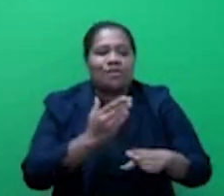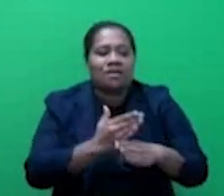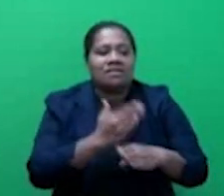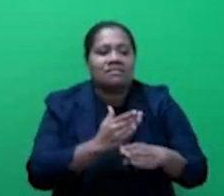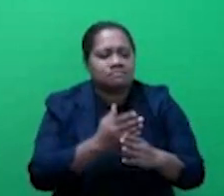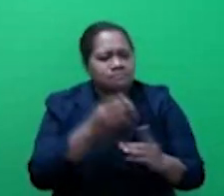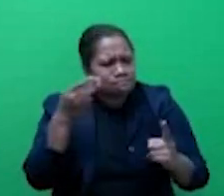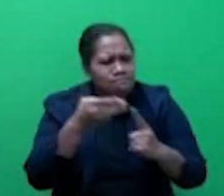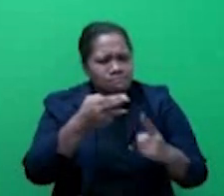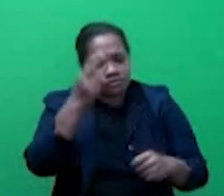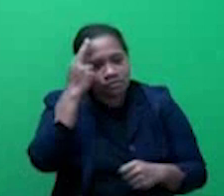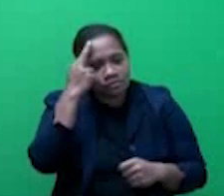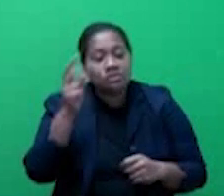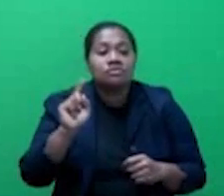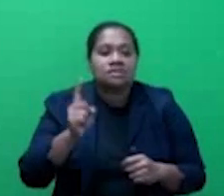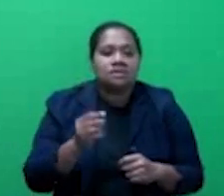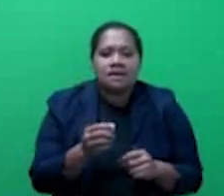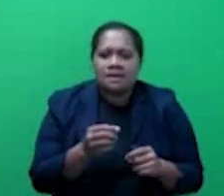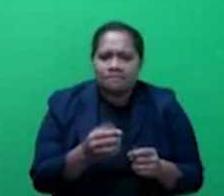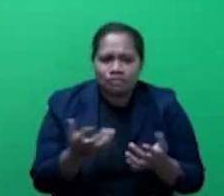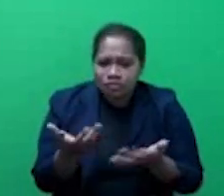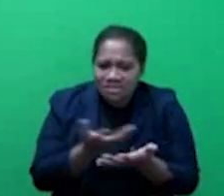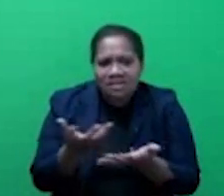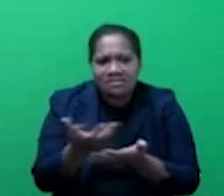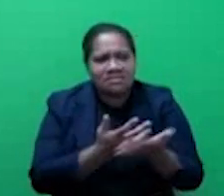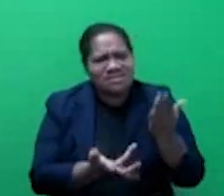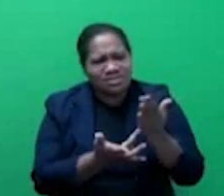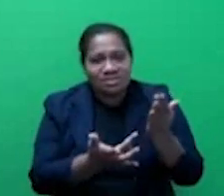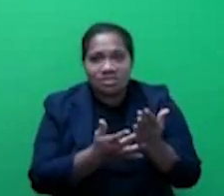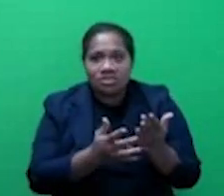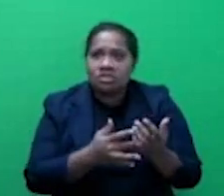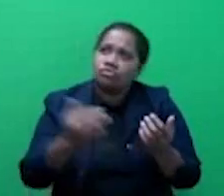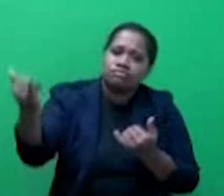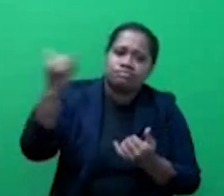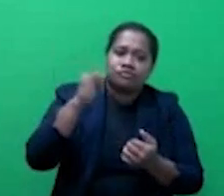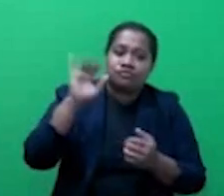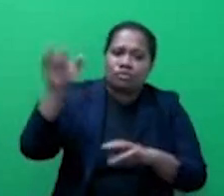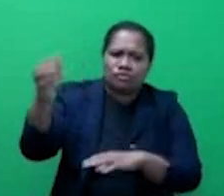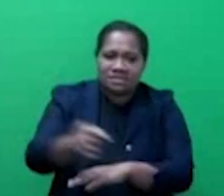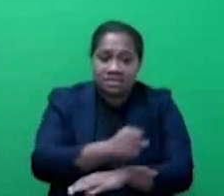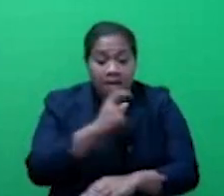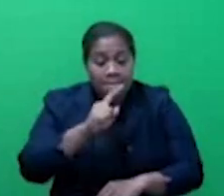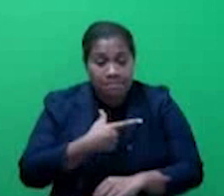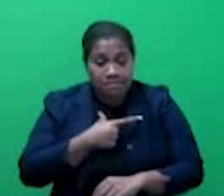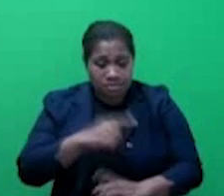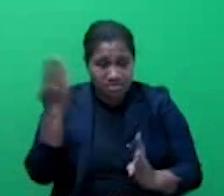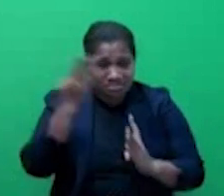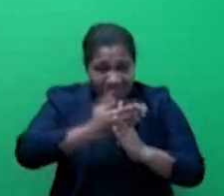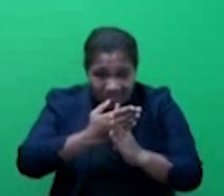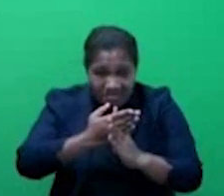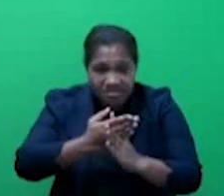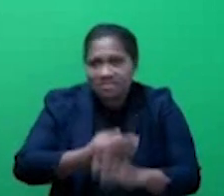main reason was that consultants and technologies had to come from abroad, and because of the travel restrictions, we could